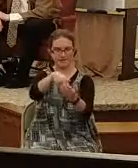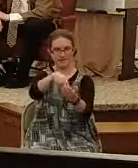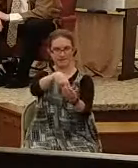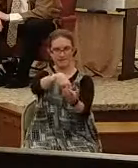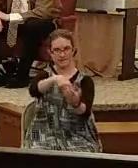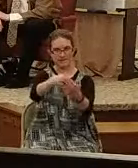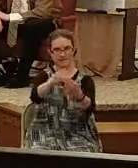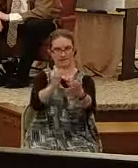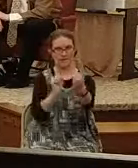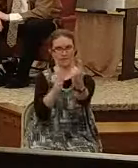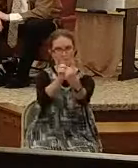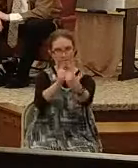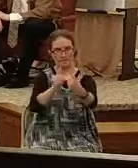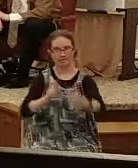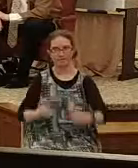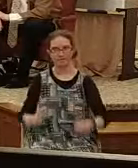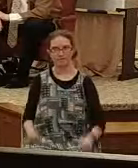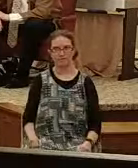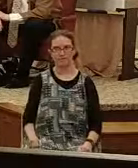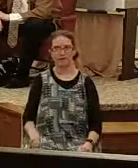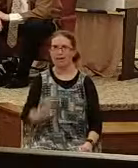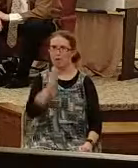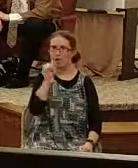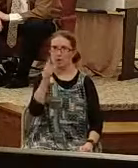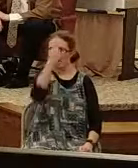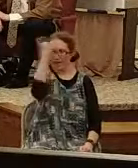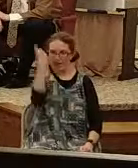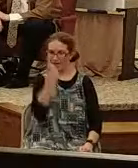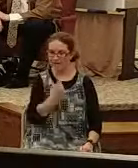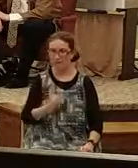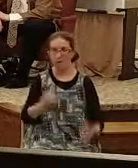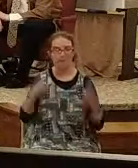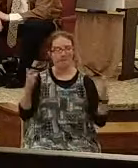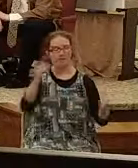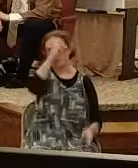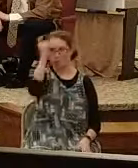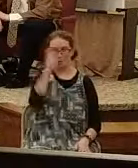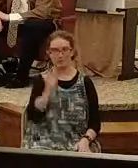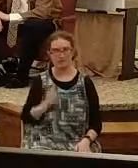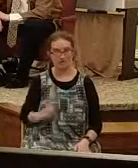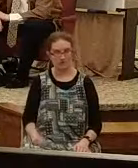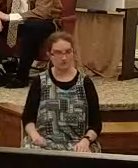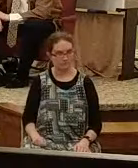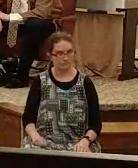before him, he's not going to ask you a bunch of questions.